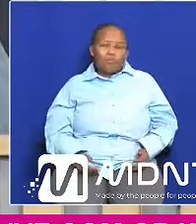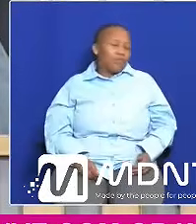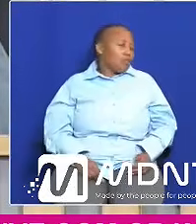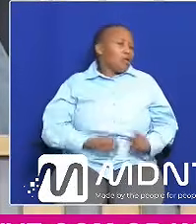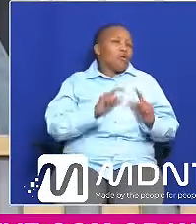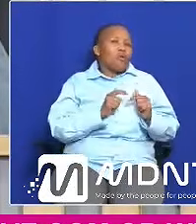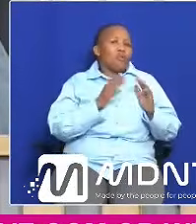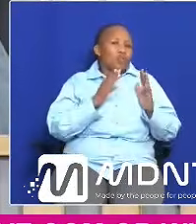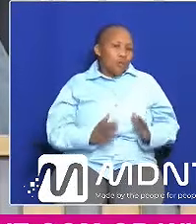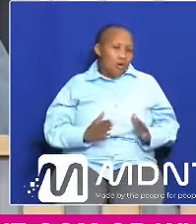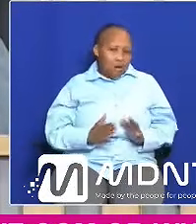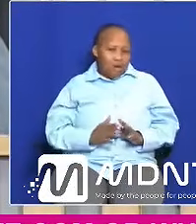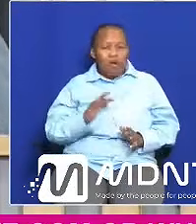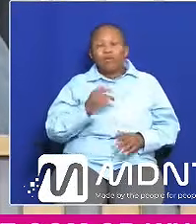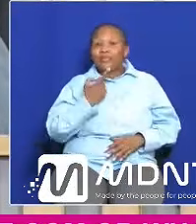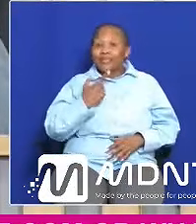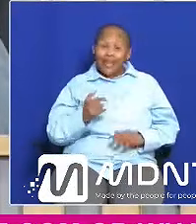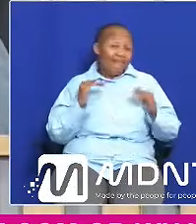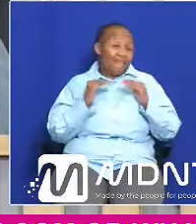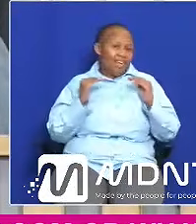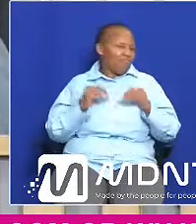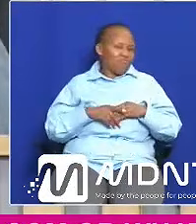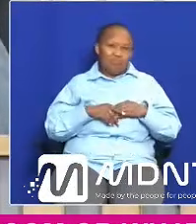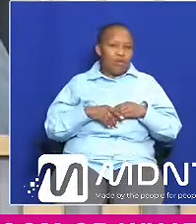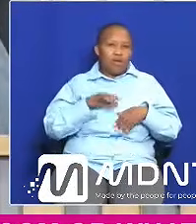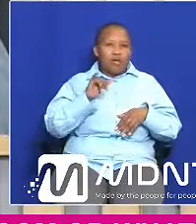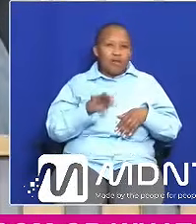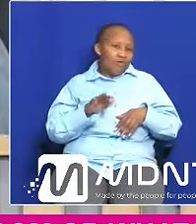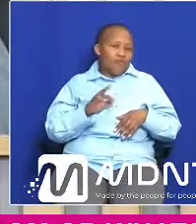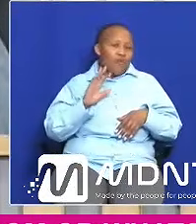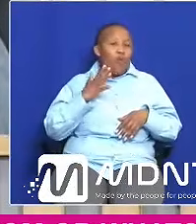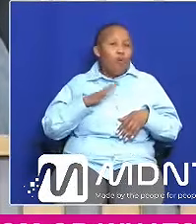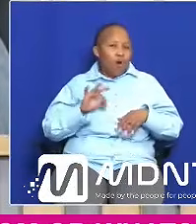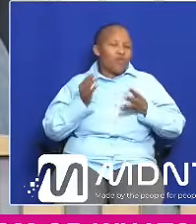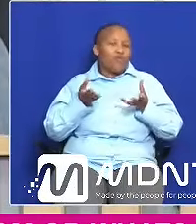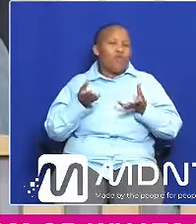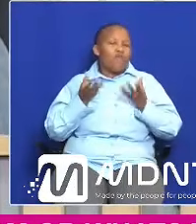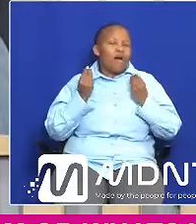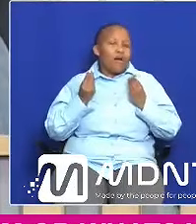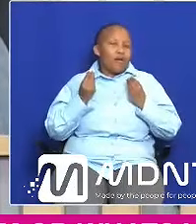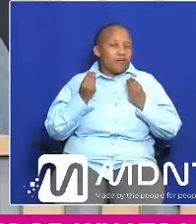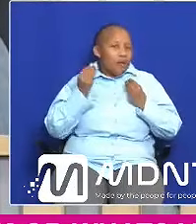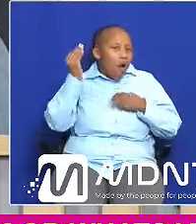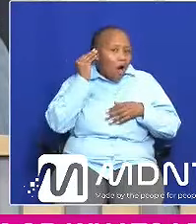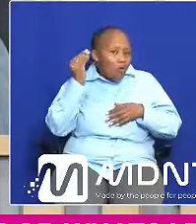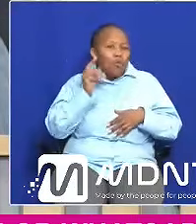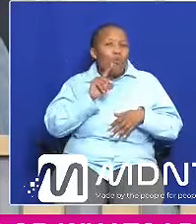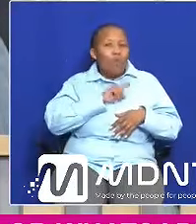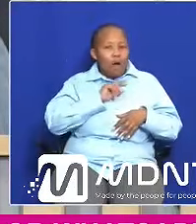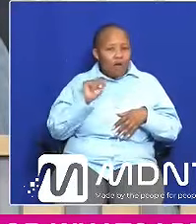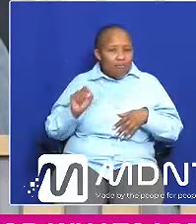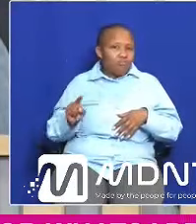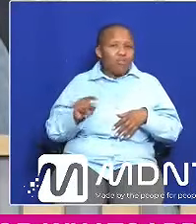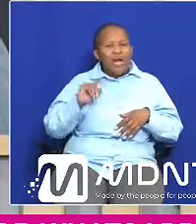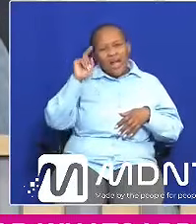is fair, because if you want to find out, there is a recipient here, Mr. Khoza. I think it's easy to track who Mr. Khoza